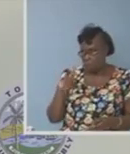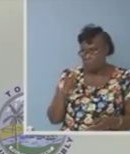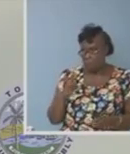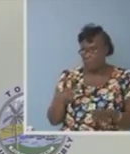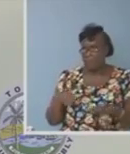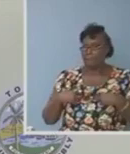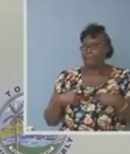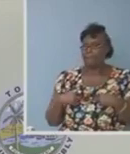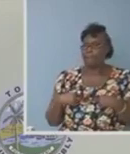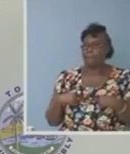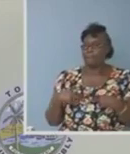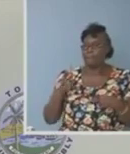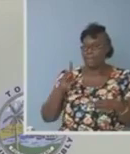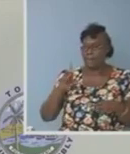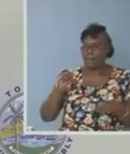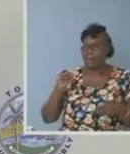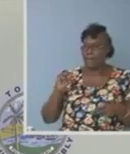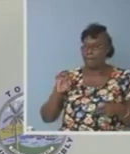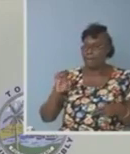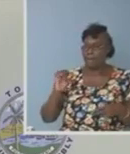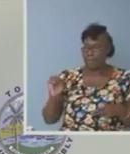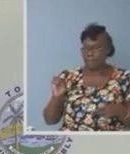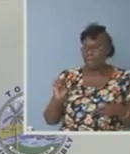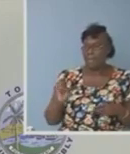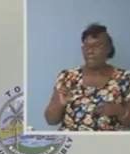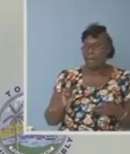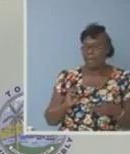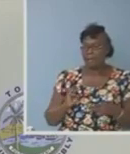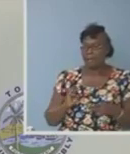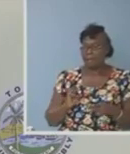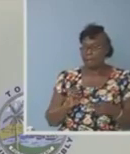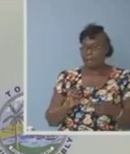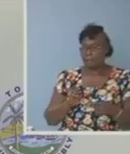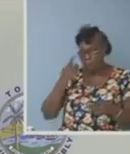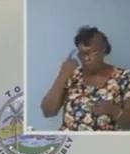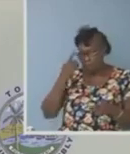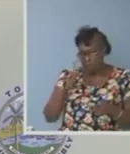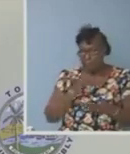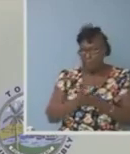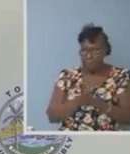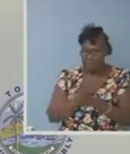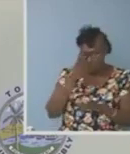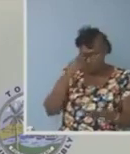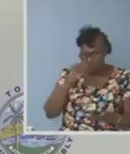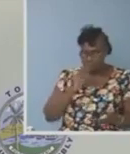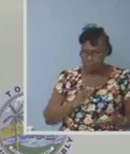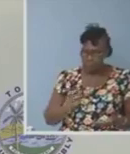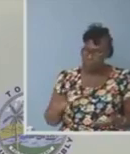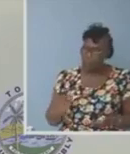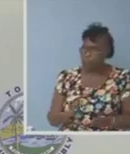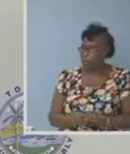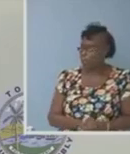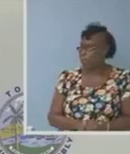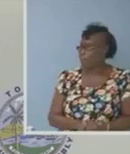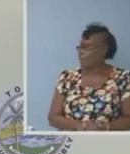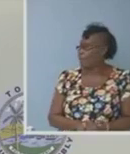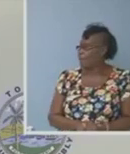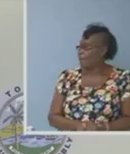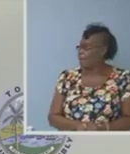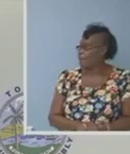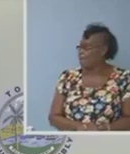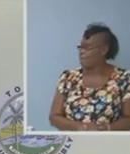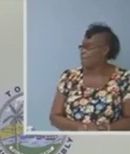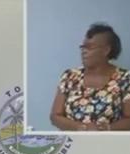classes. There are also other ways parents can engage their children during this time. Now, there is